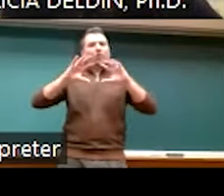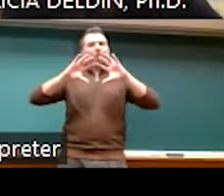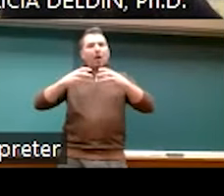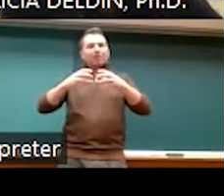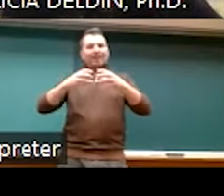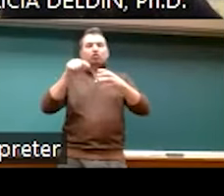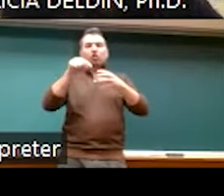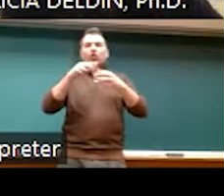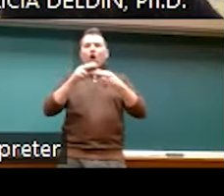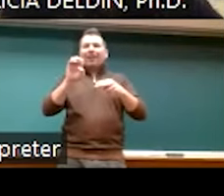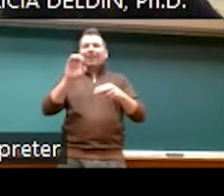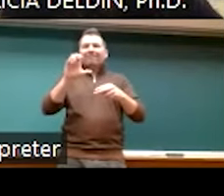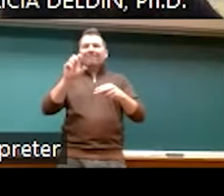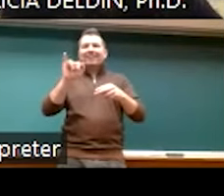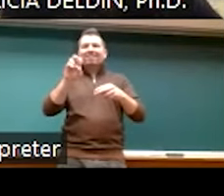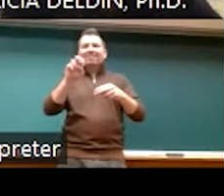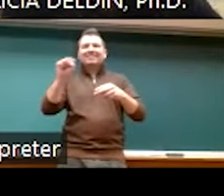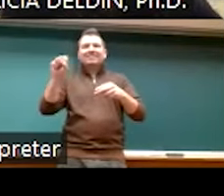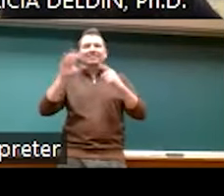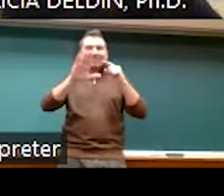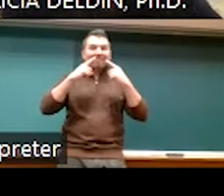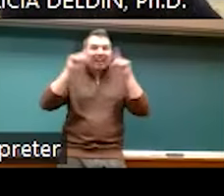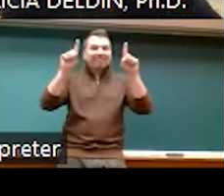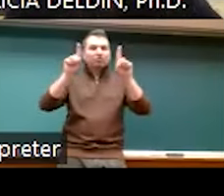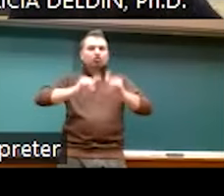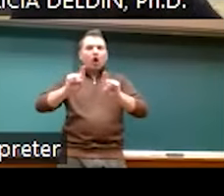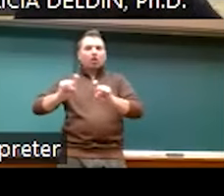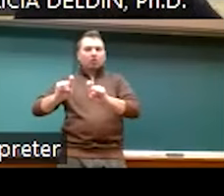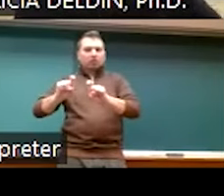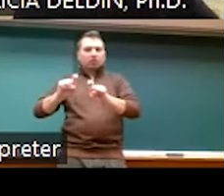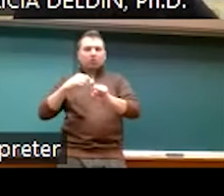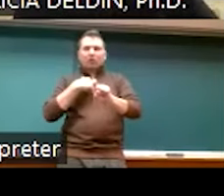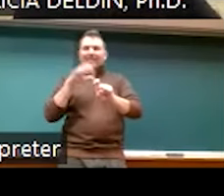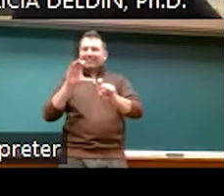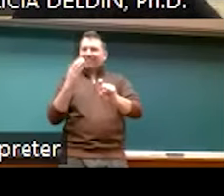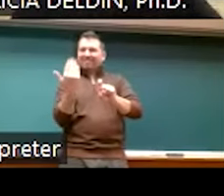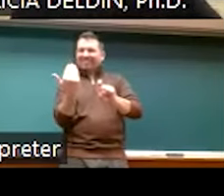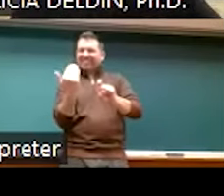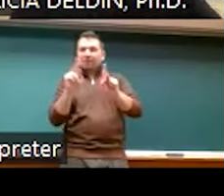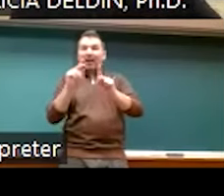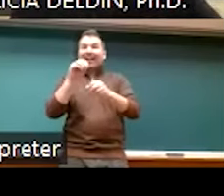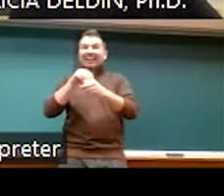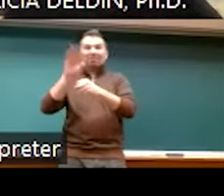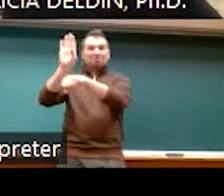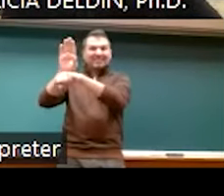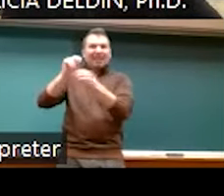which I'll cover at the end. But overall, we've run around 15 people in both commercial and research contexts.